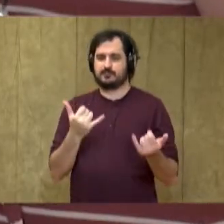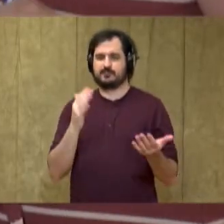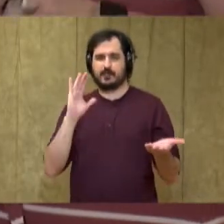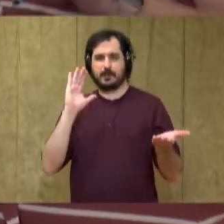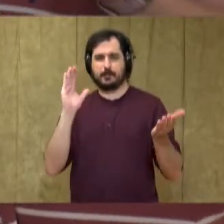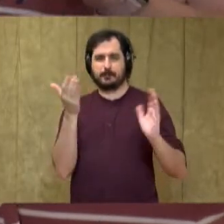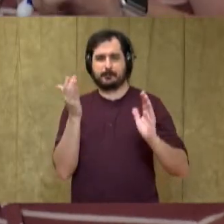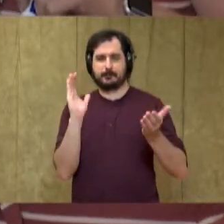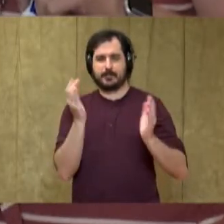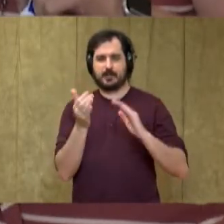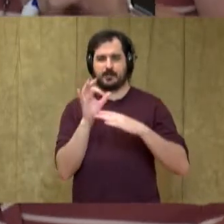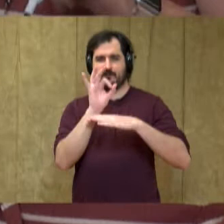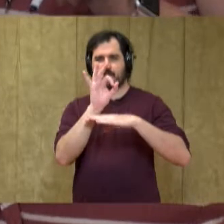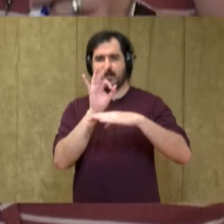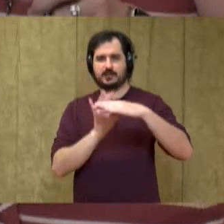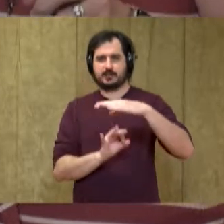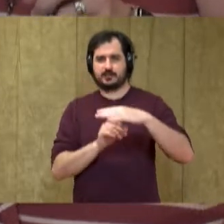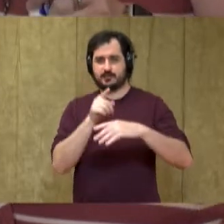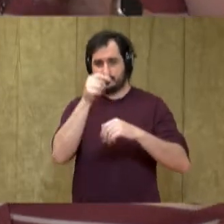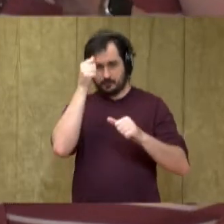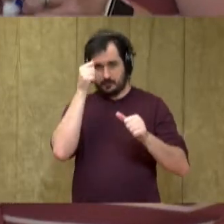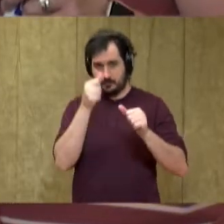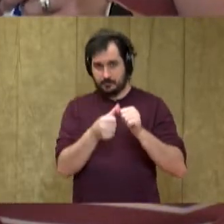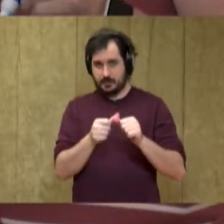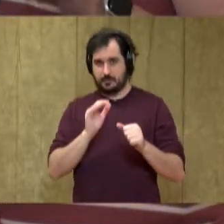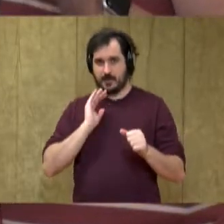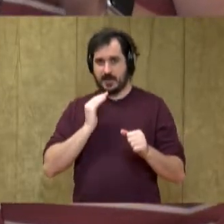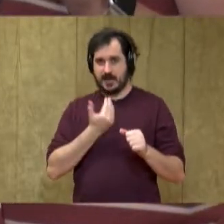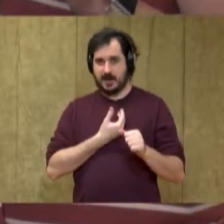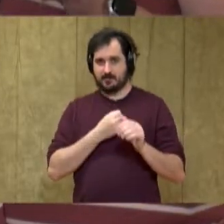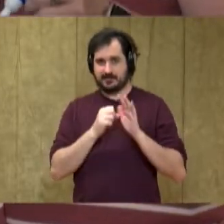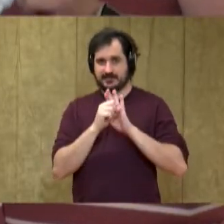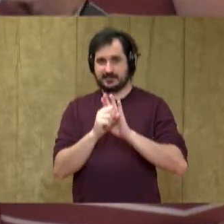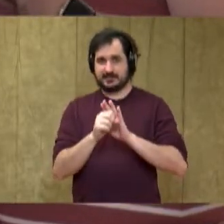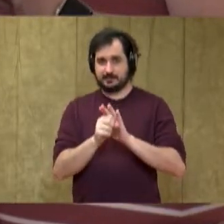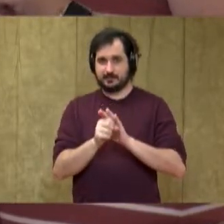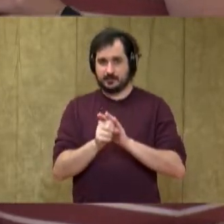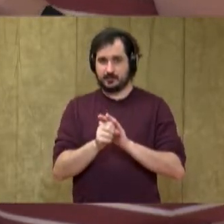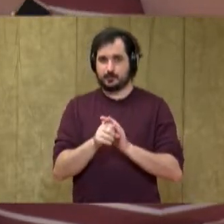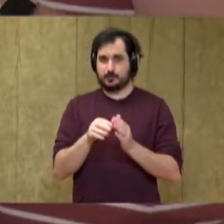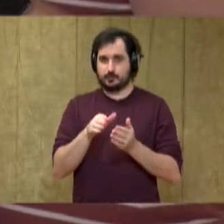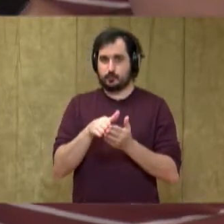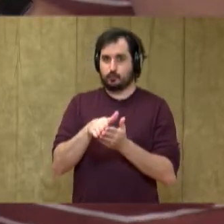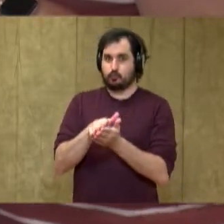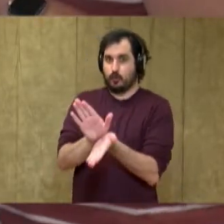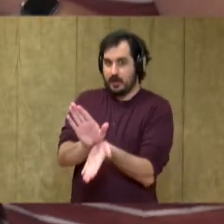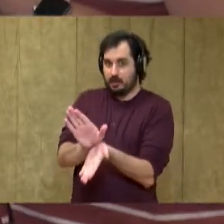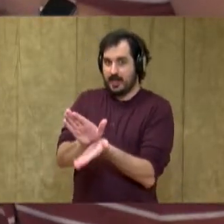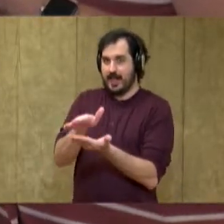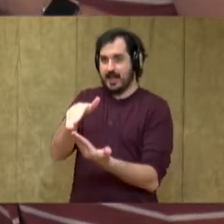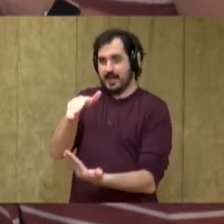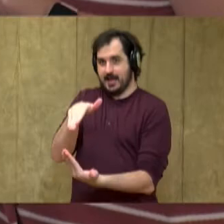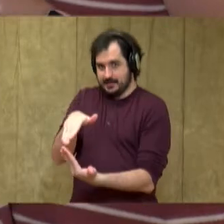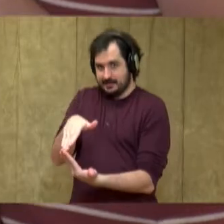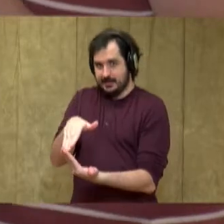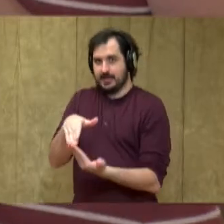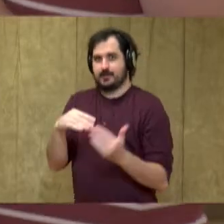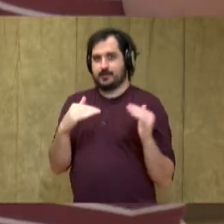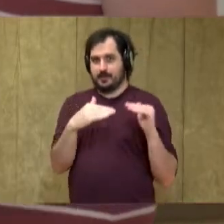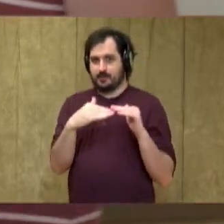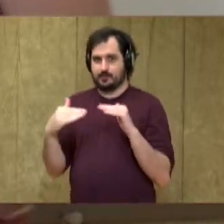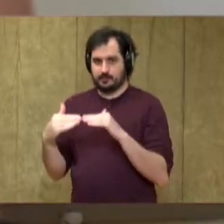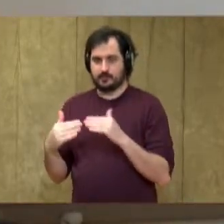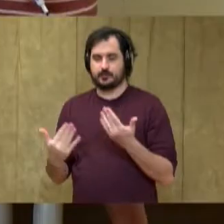right. Remember our symbols, greater than, less than, or equal to. So let's look at 80